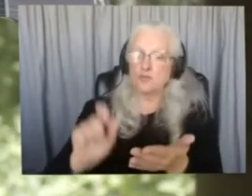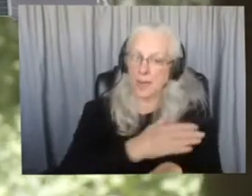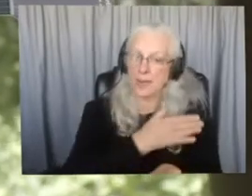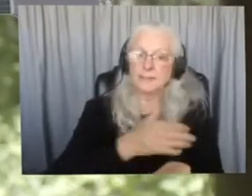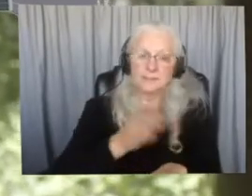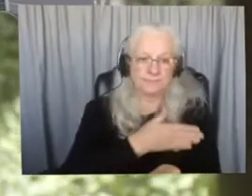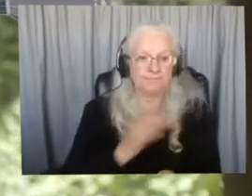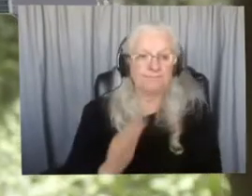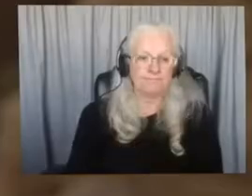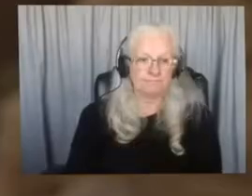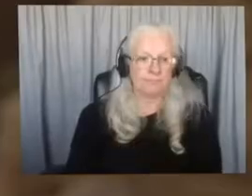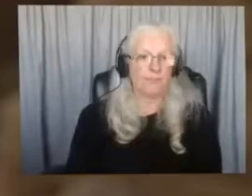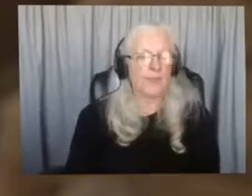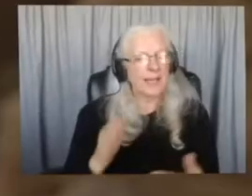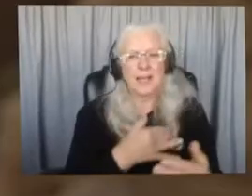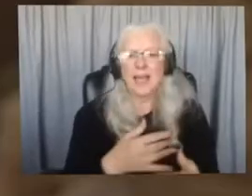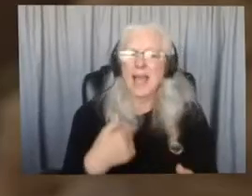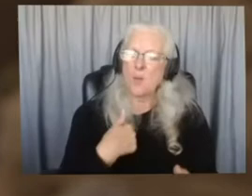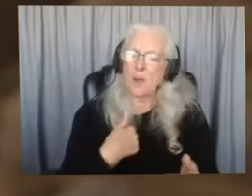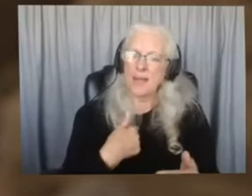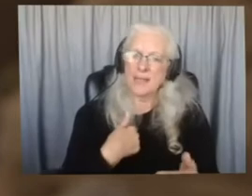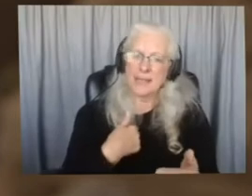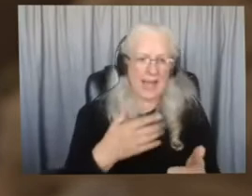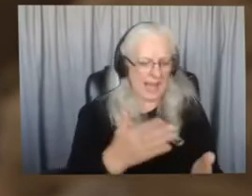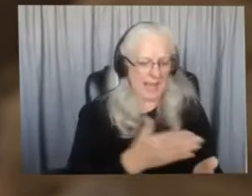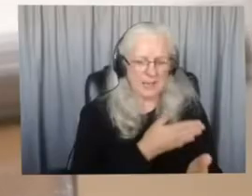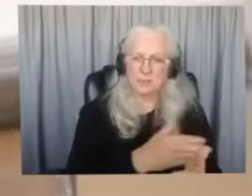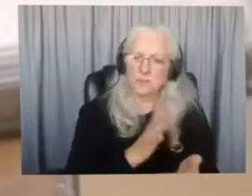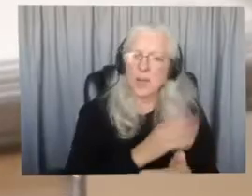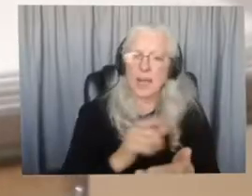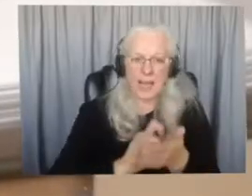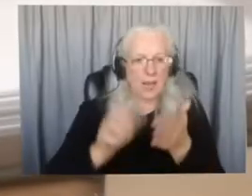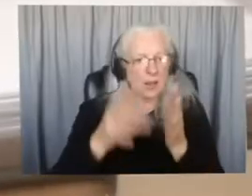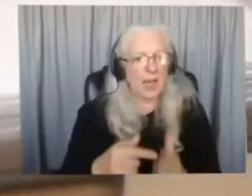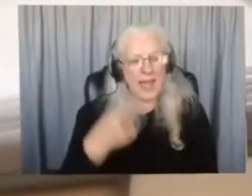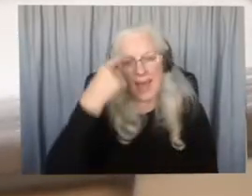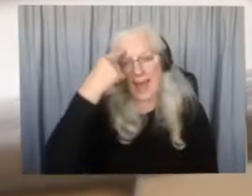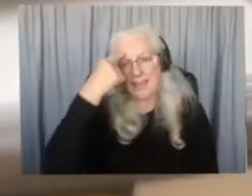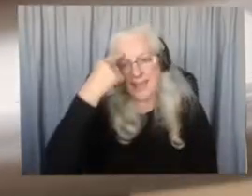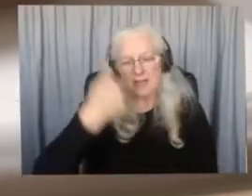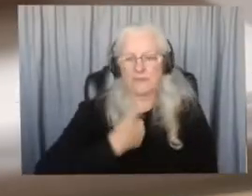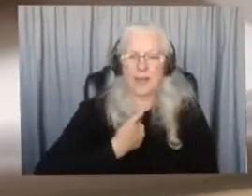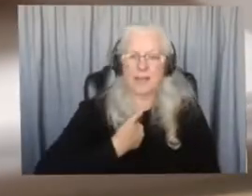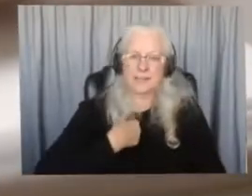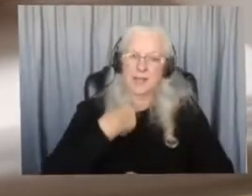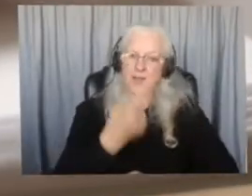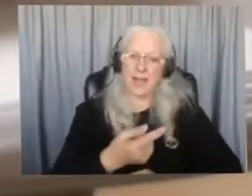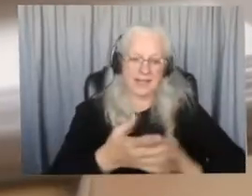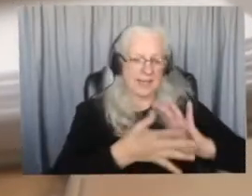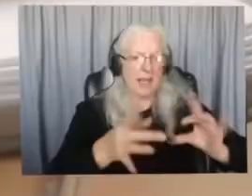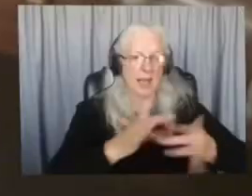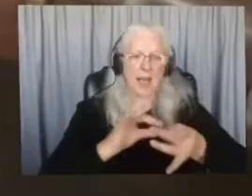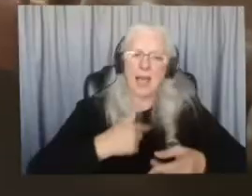As a singer-songwriter, I like to think of myself as a storyteller. I love learning about other people's stories, and I